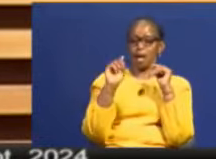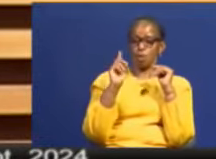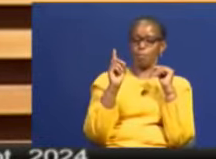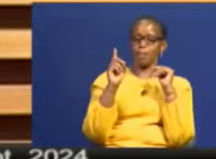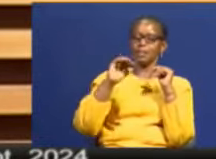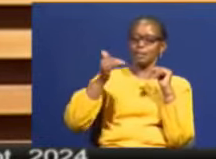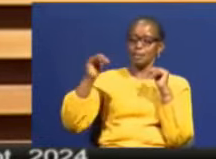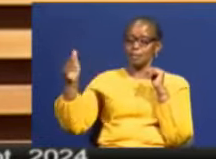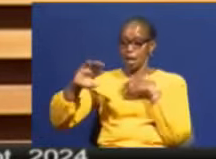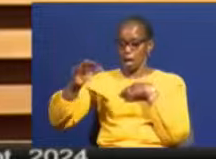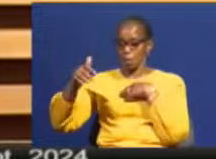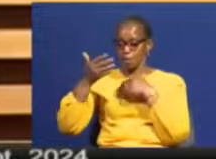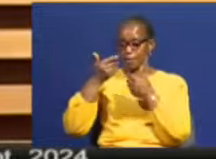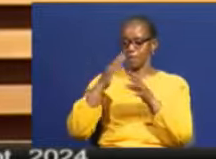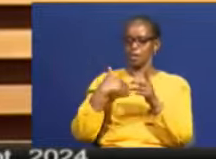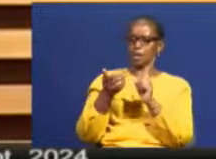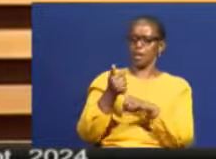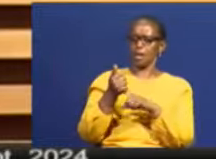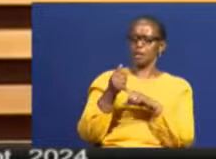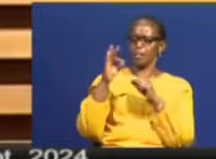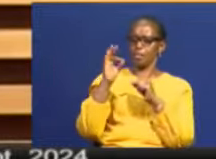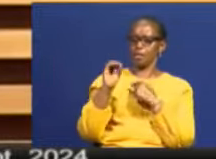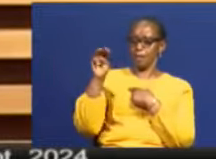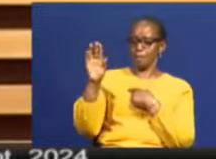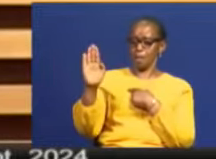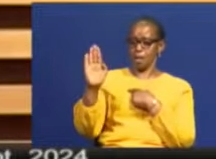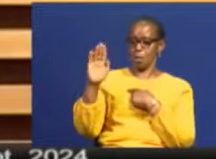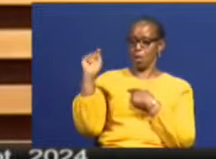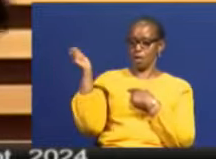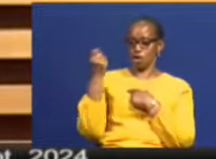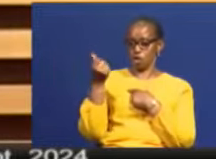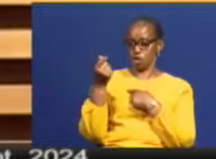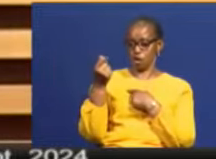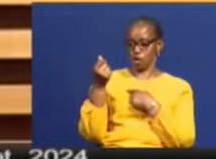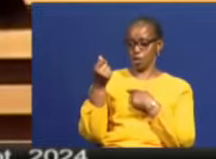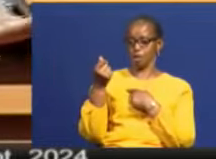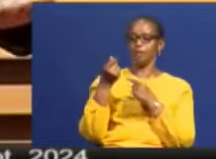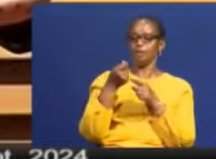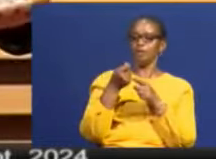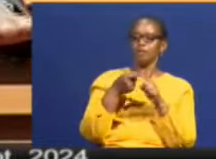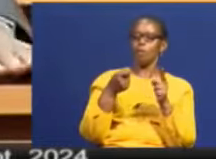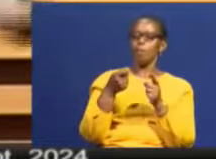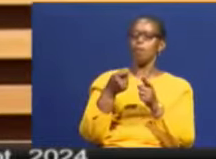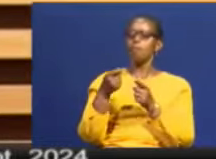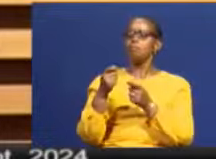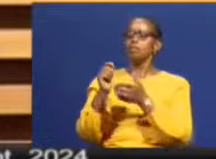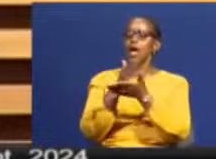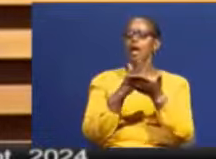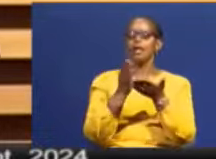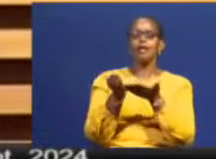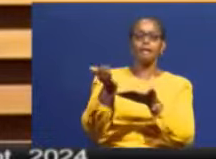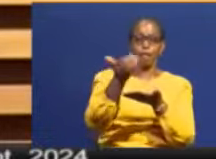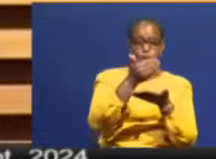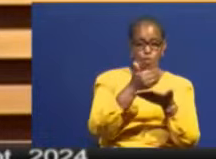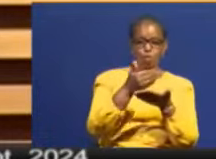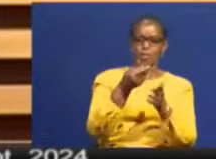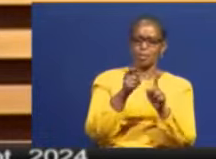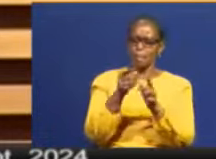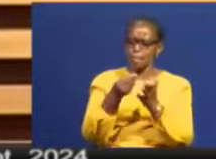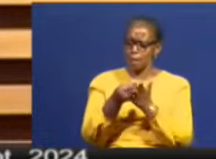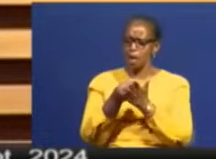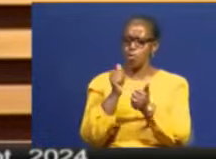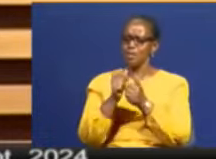County receives in excess of 30 billion Kenya shillings from division of revenue and monies that they raise